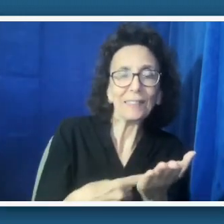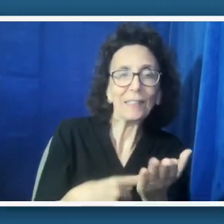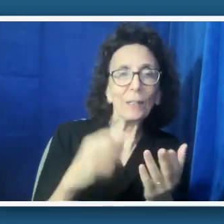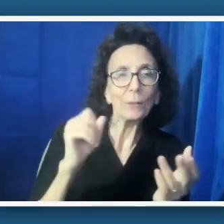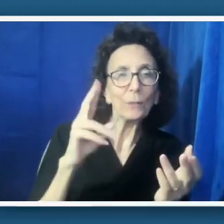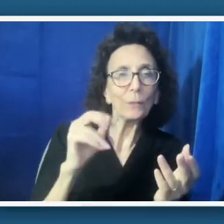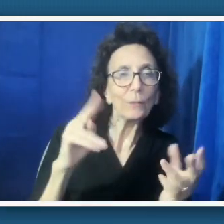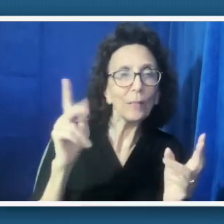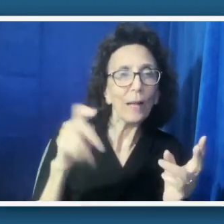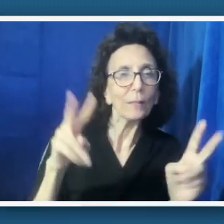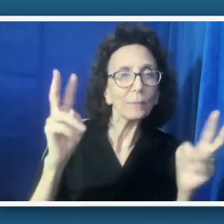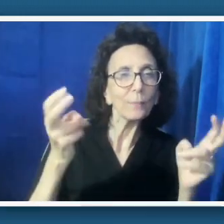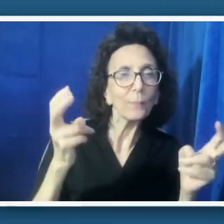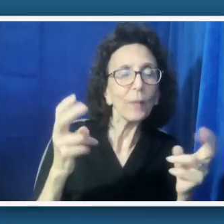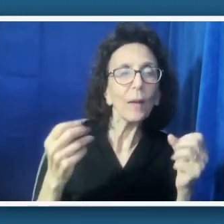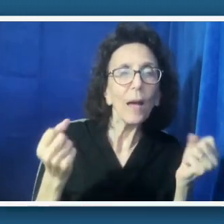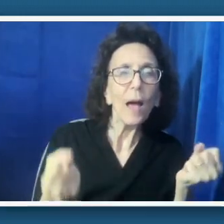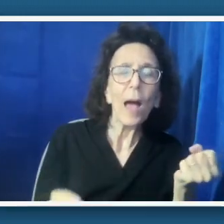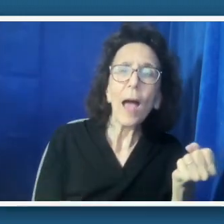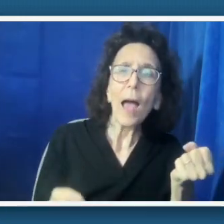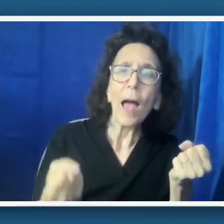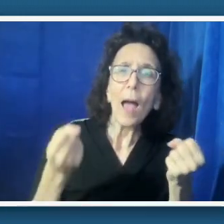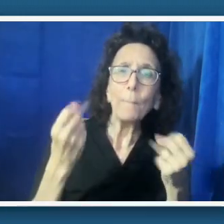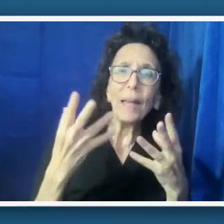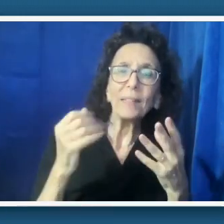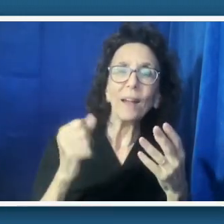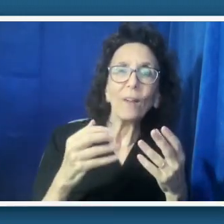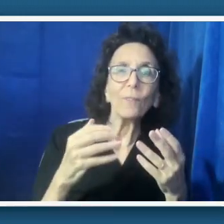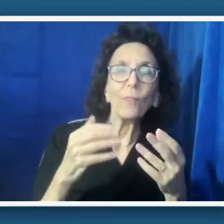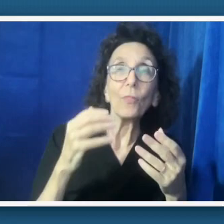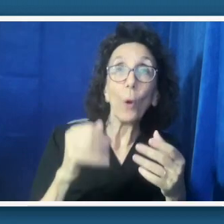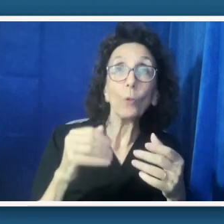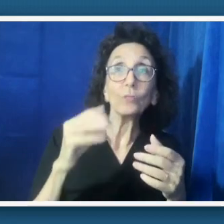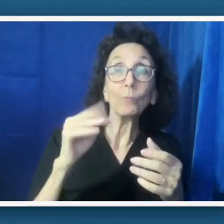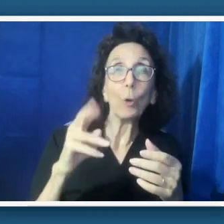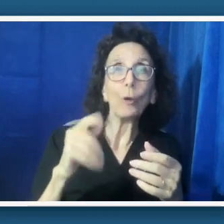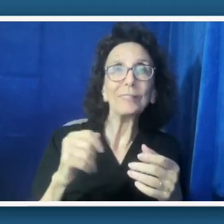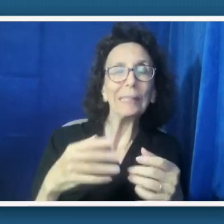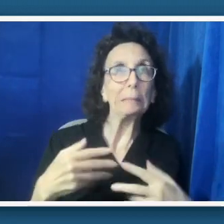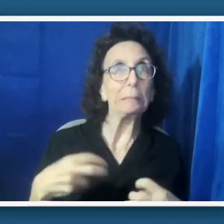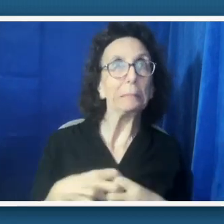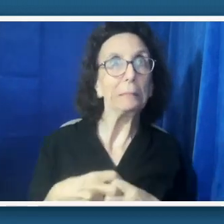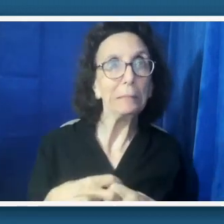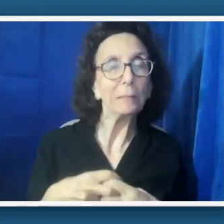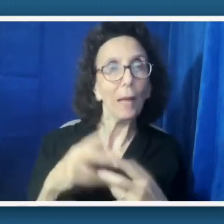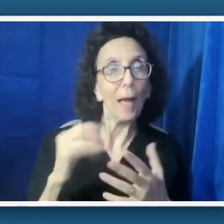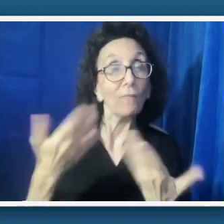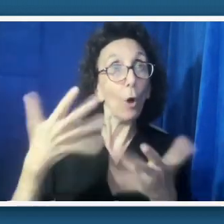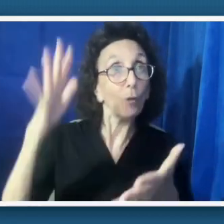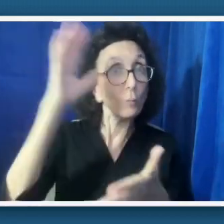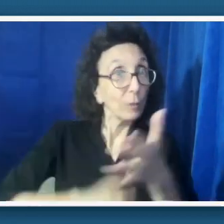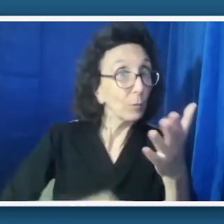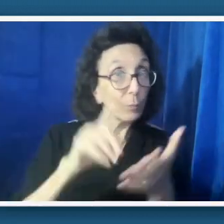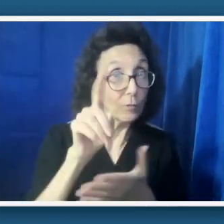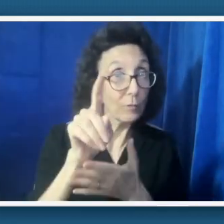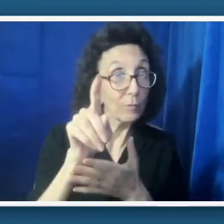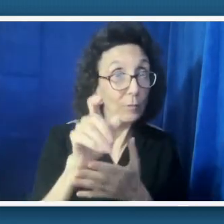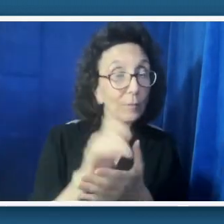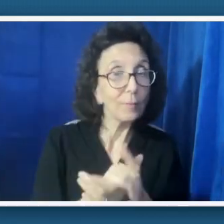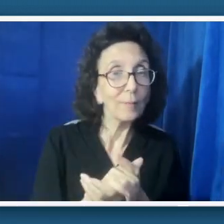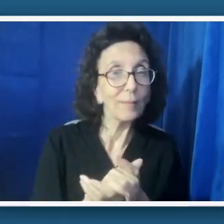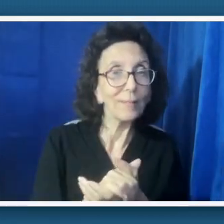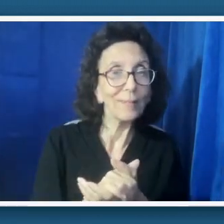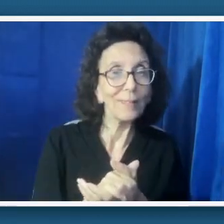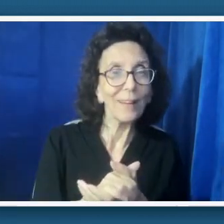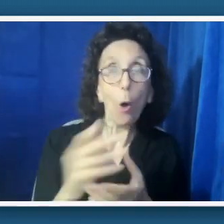asks, how many of the problematic murals have been removed? If you know, of course. Put me on the spot